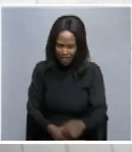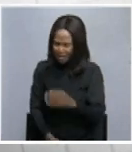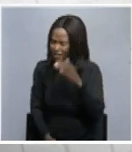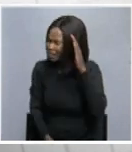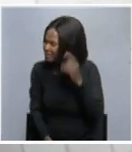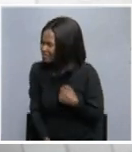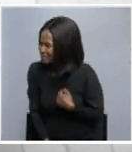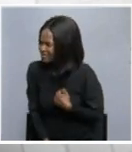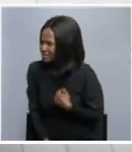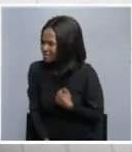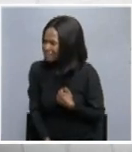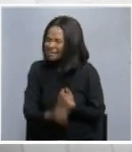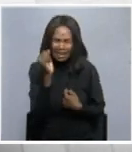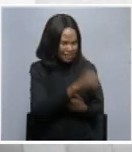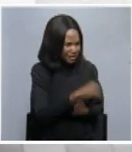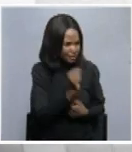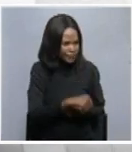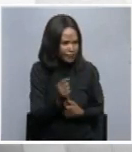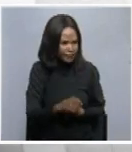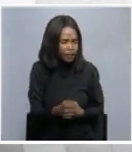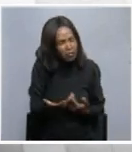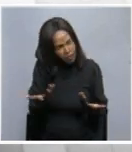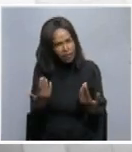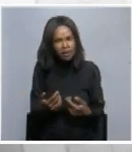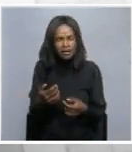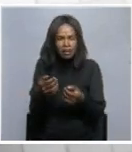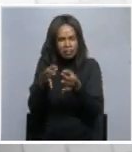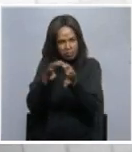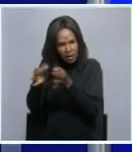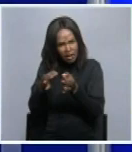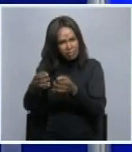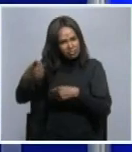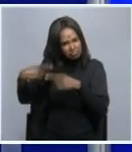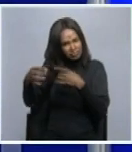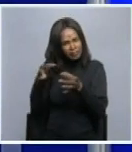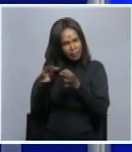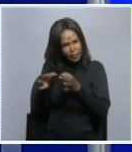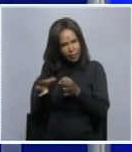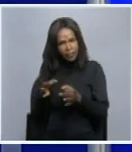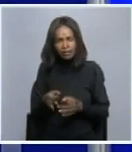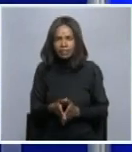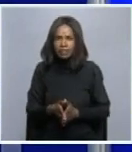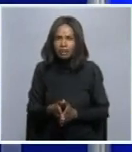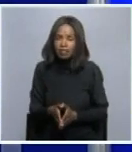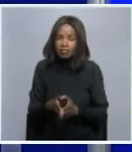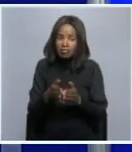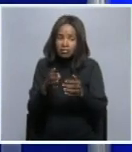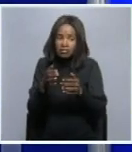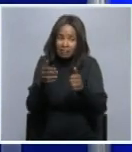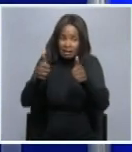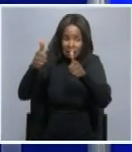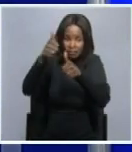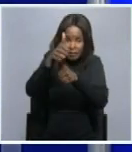sir? Yes, I can hear you. Yes, sir. Can you please take us through the procedural requirements when appointing or